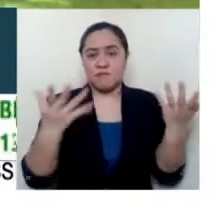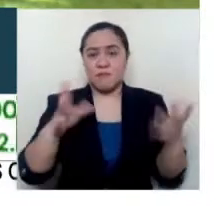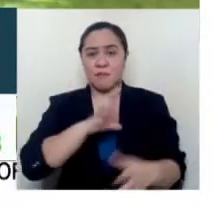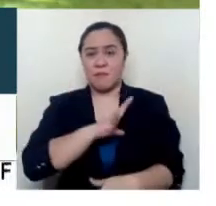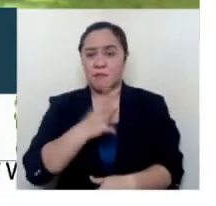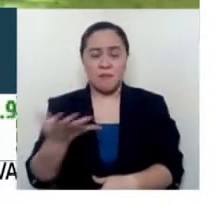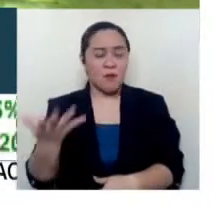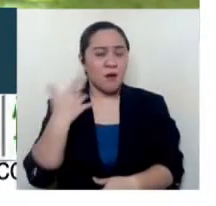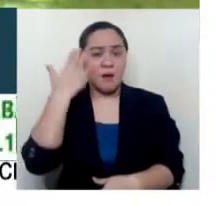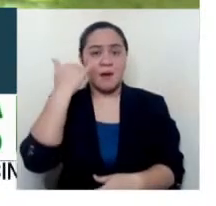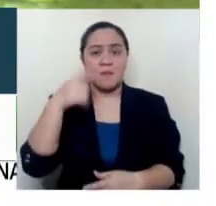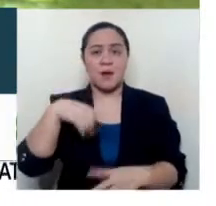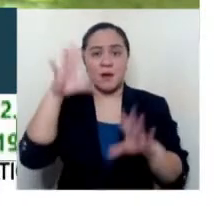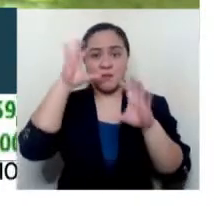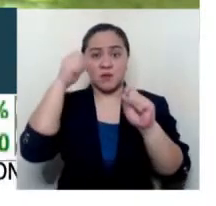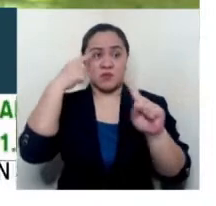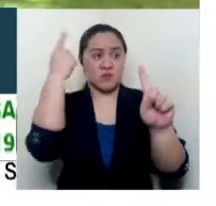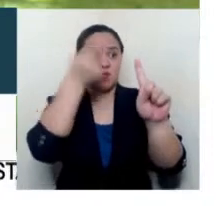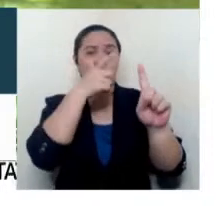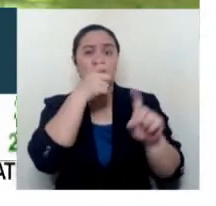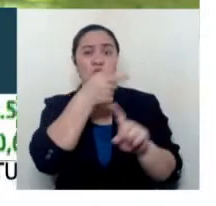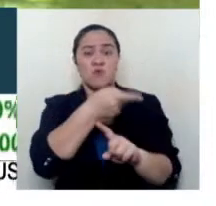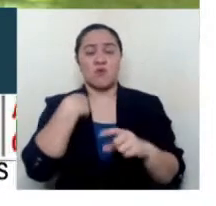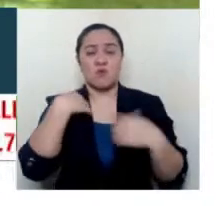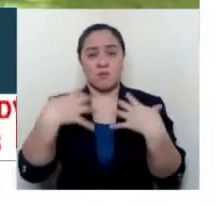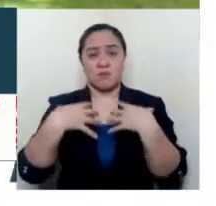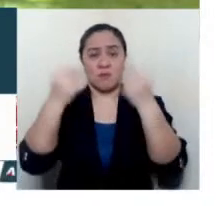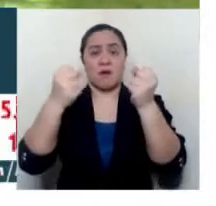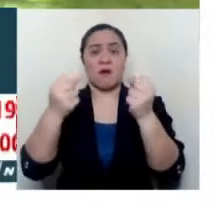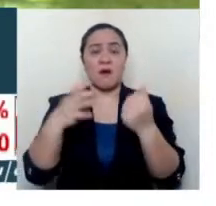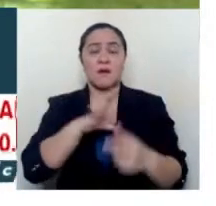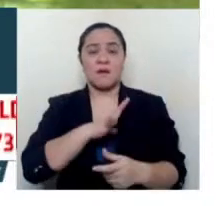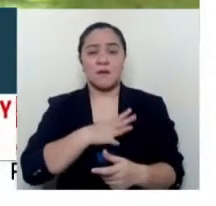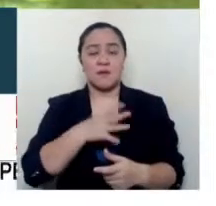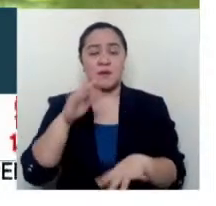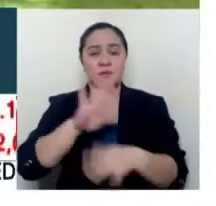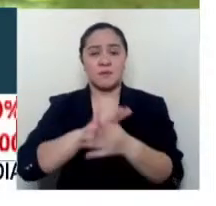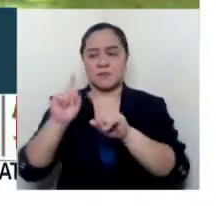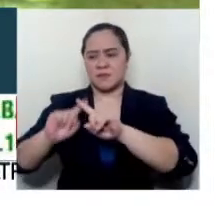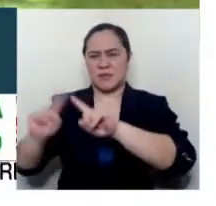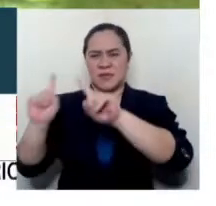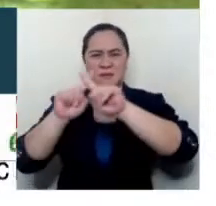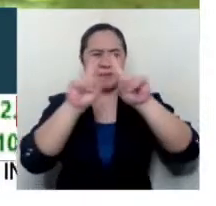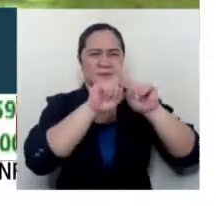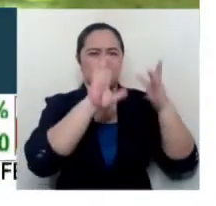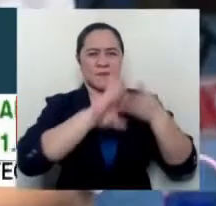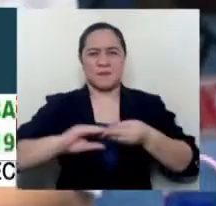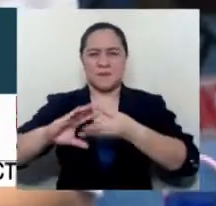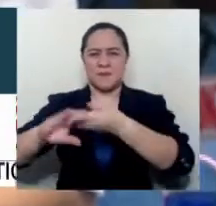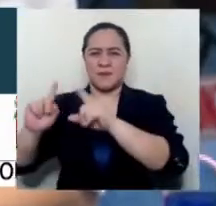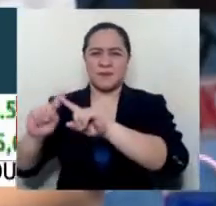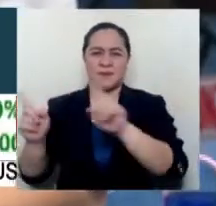condition precedent before an adoption would be made, then that's a totally different story.